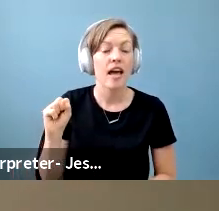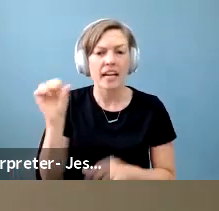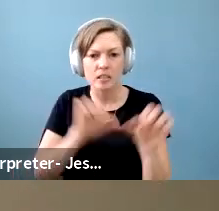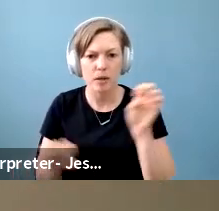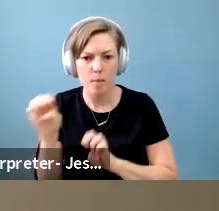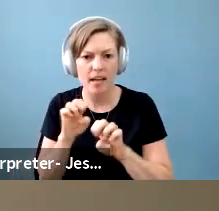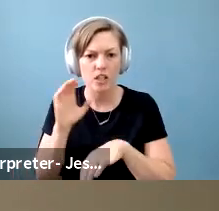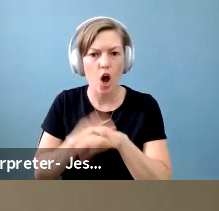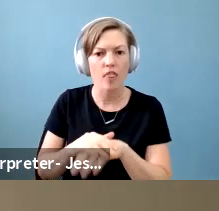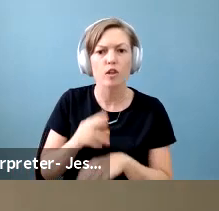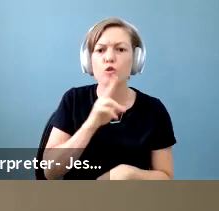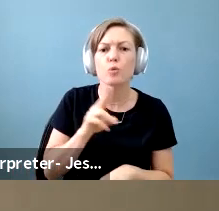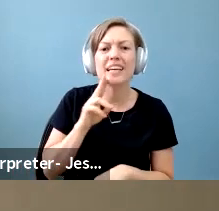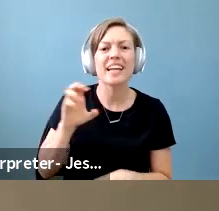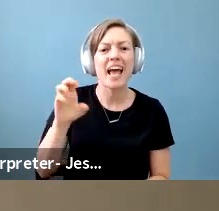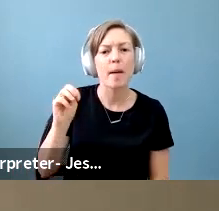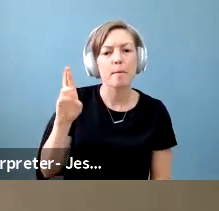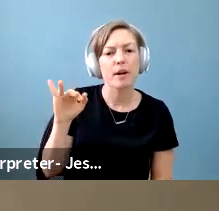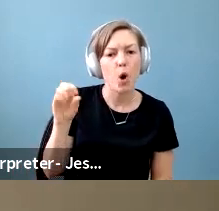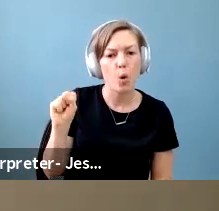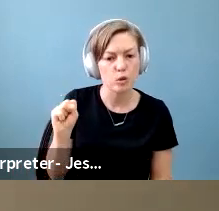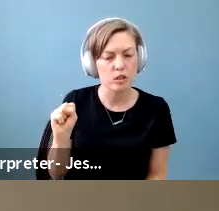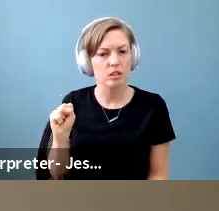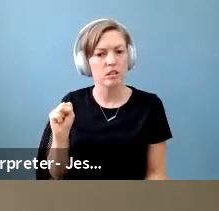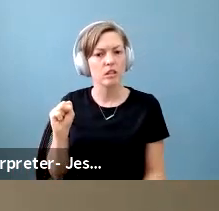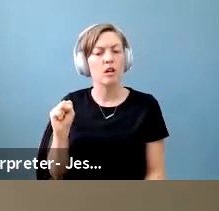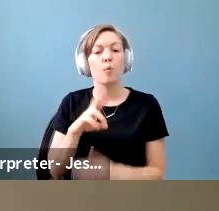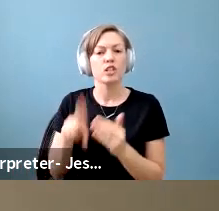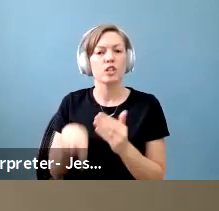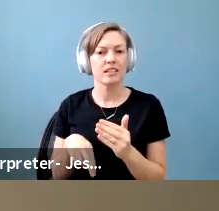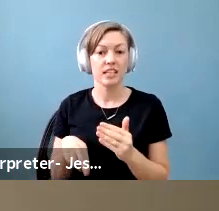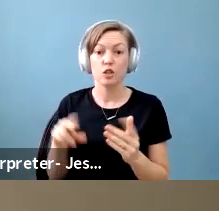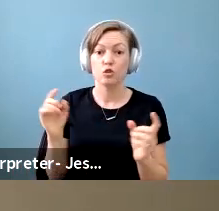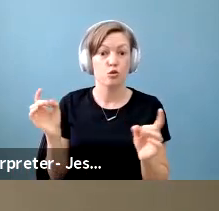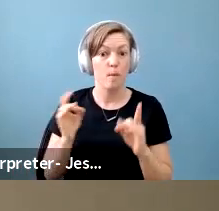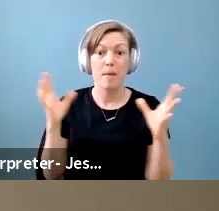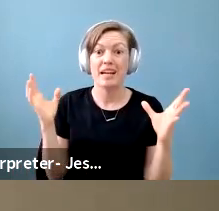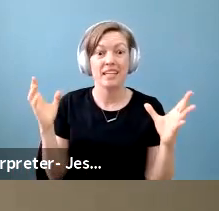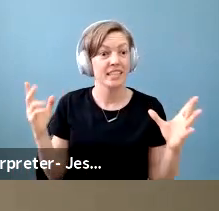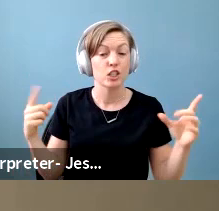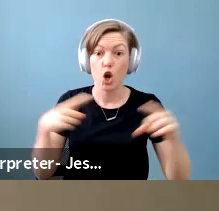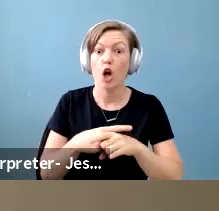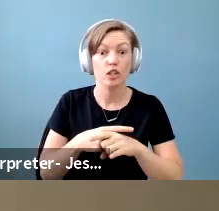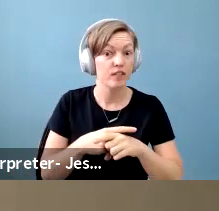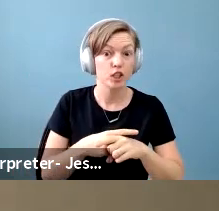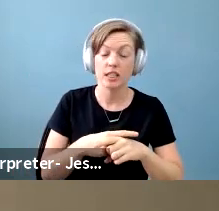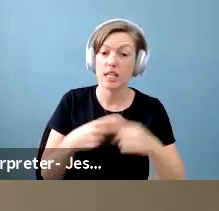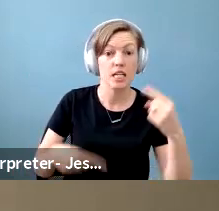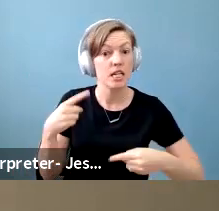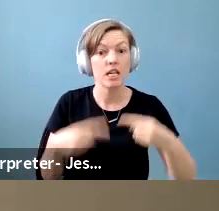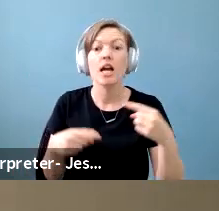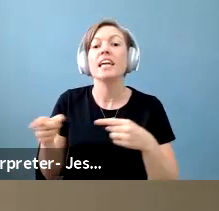experiment on the twin embryos resulted in tremendous controversy when he used